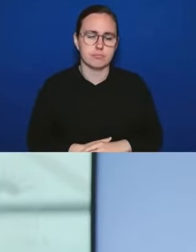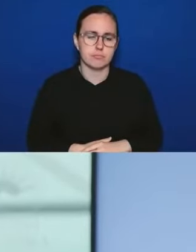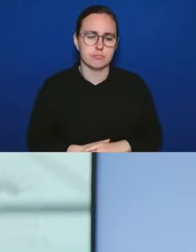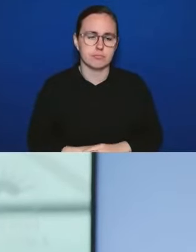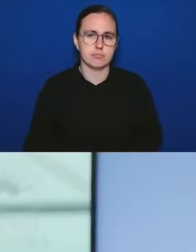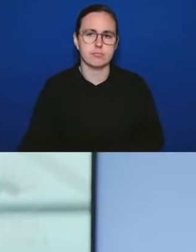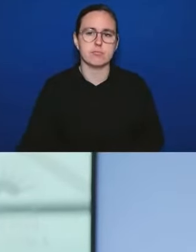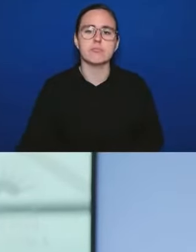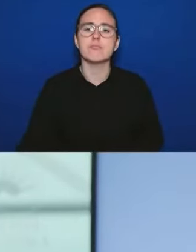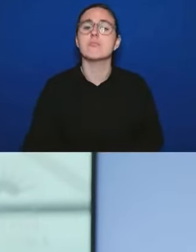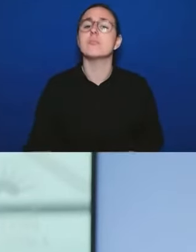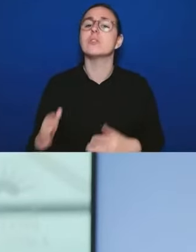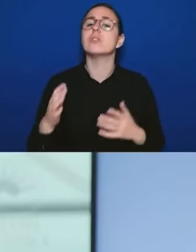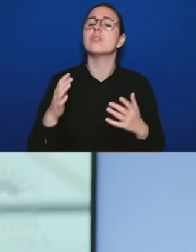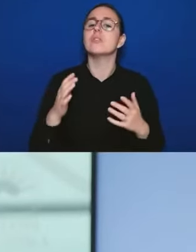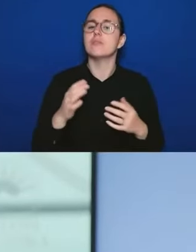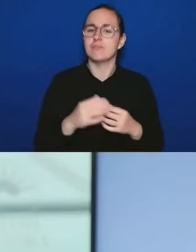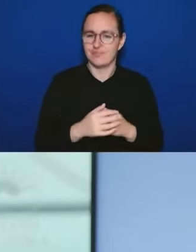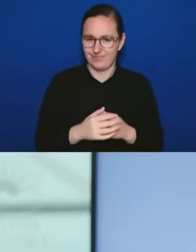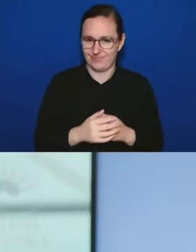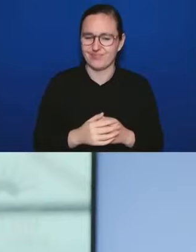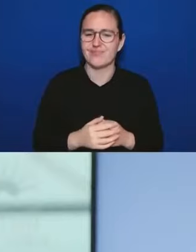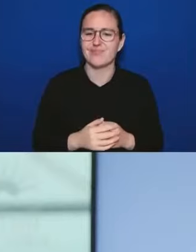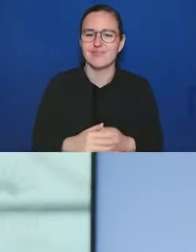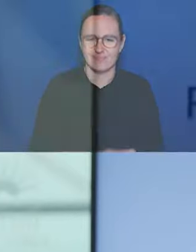Zussman, Global News. Richard, please go ahead.